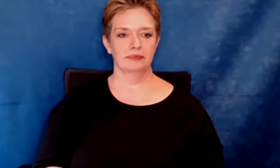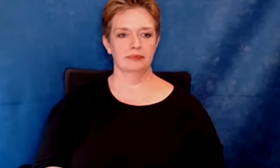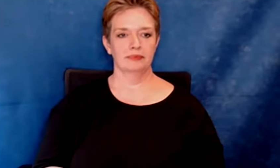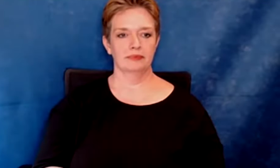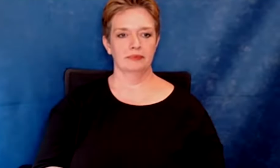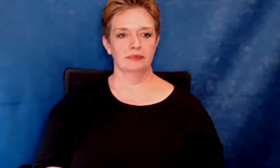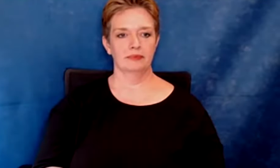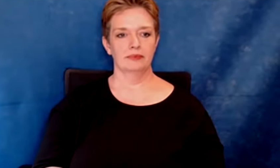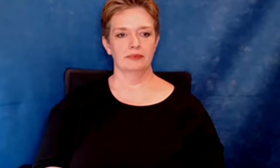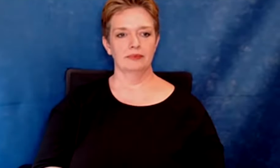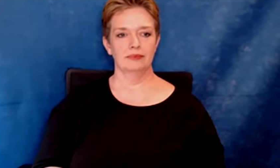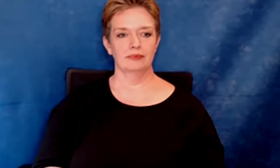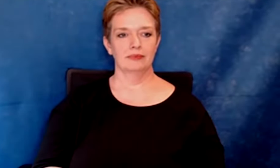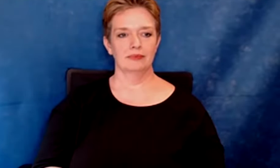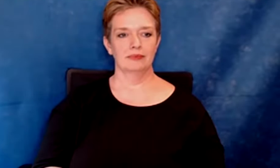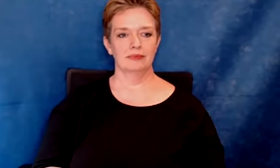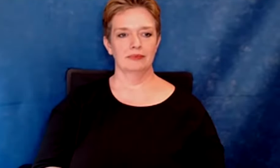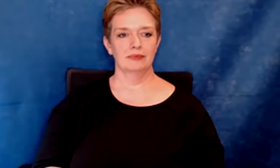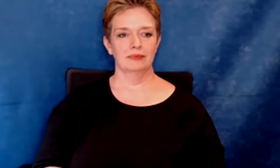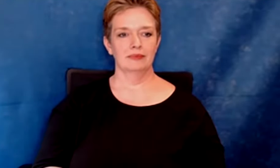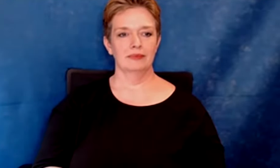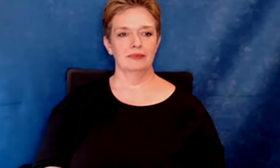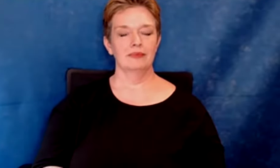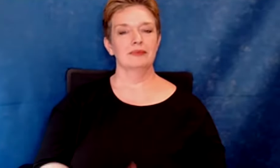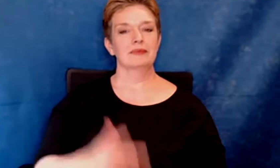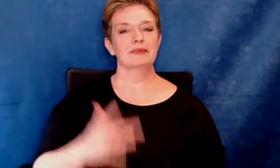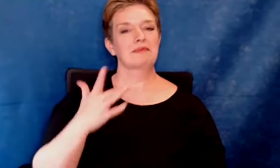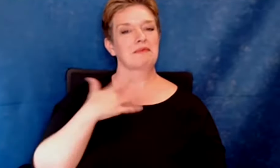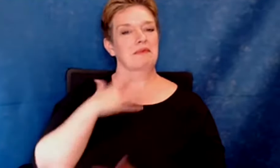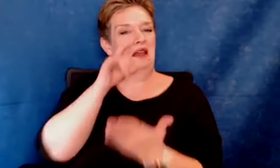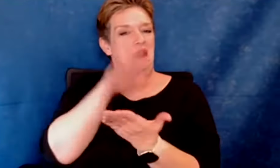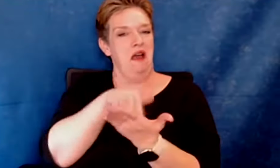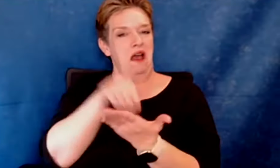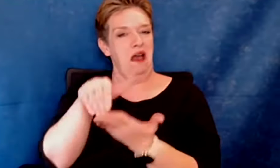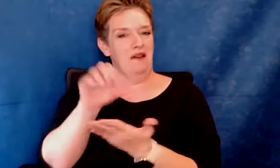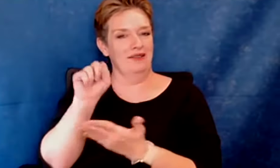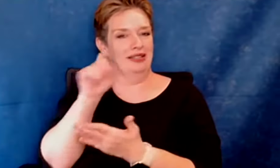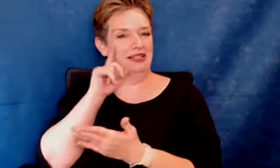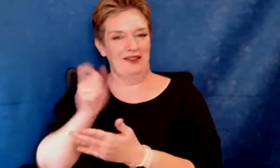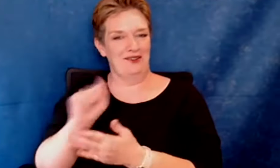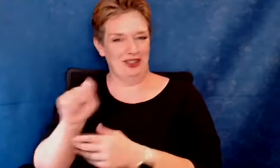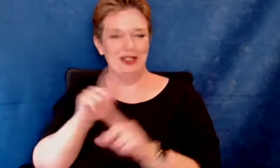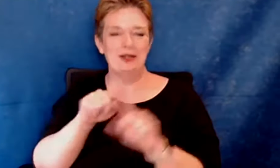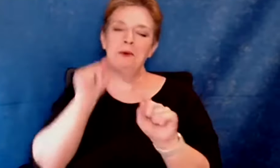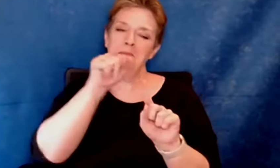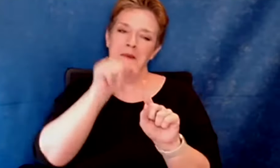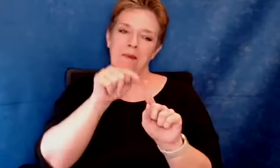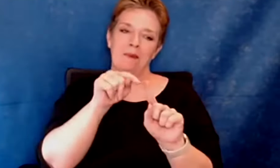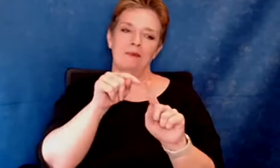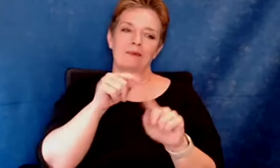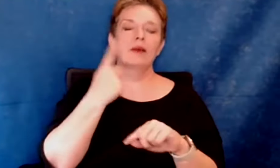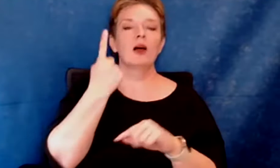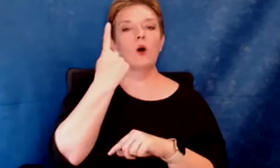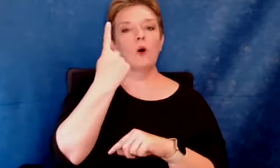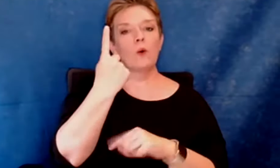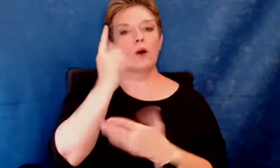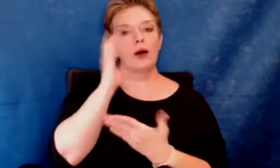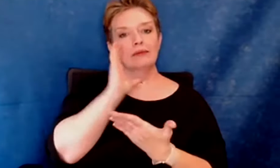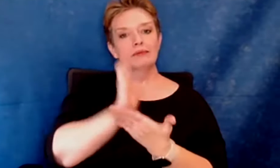The rare choice to use silver here was influenced by one of the images of Castle's